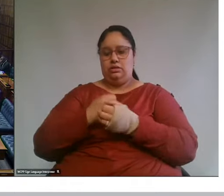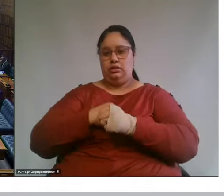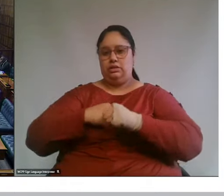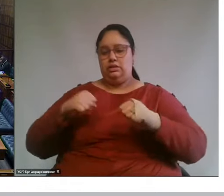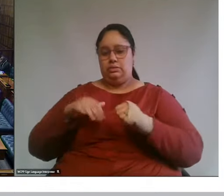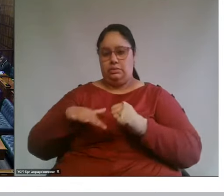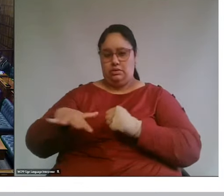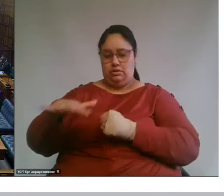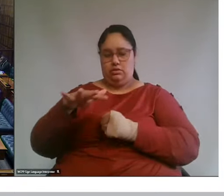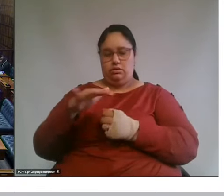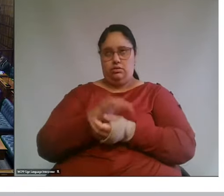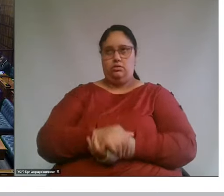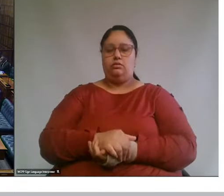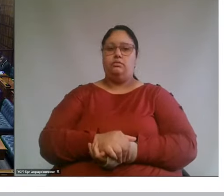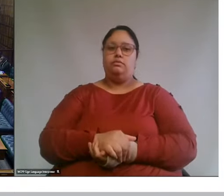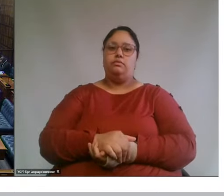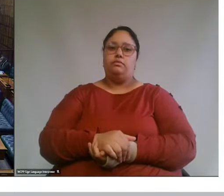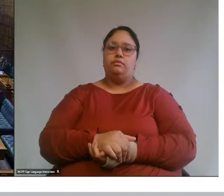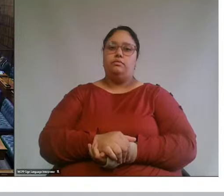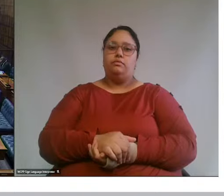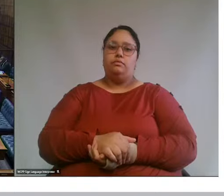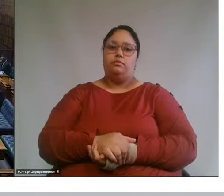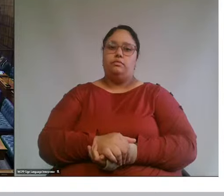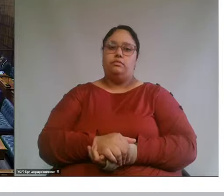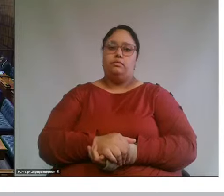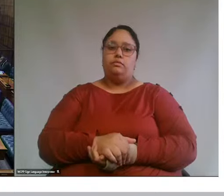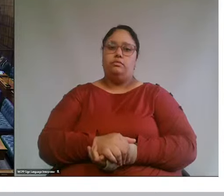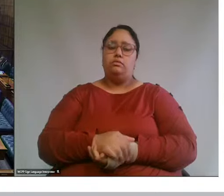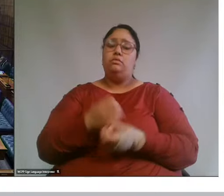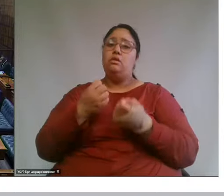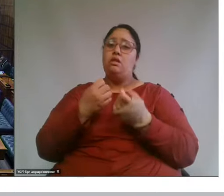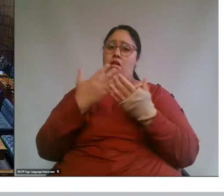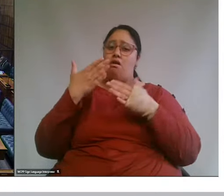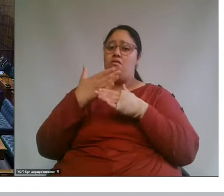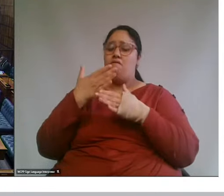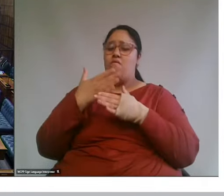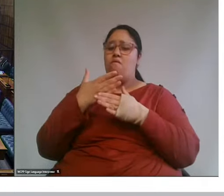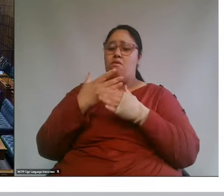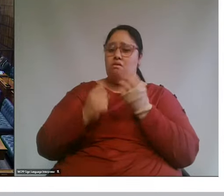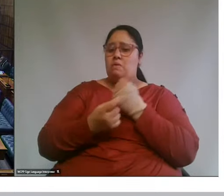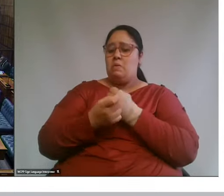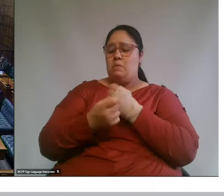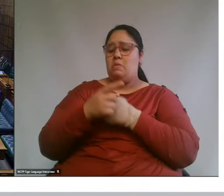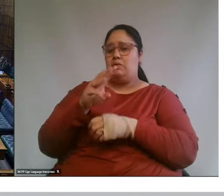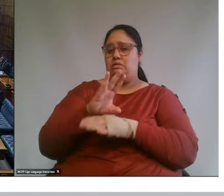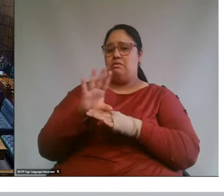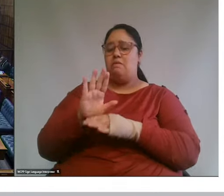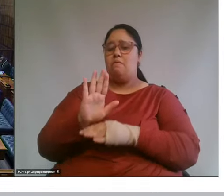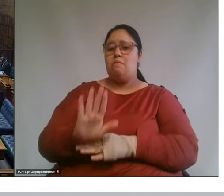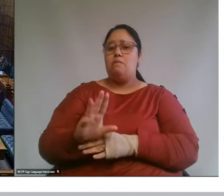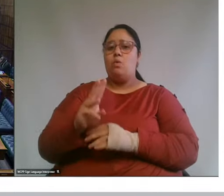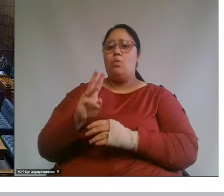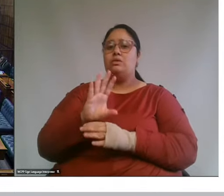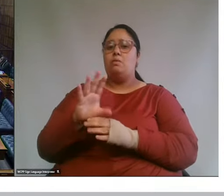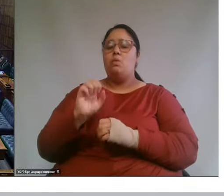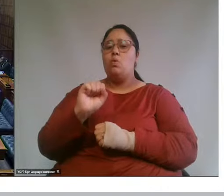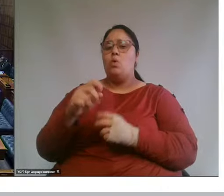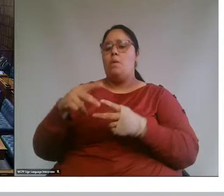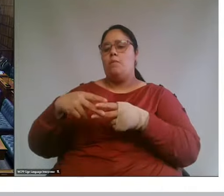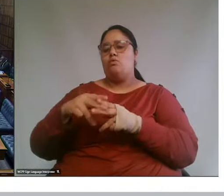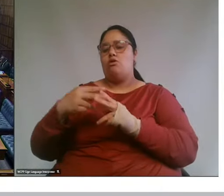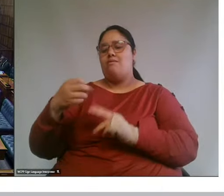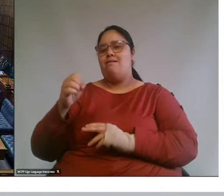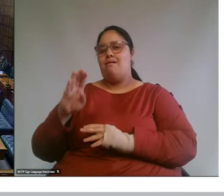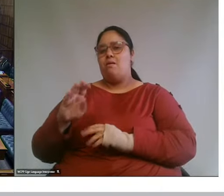um there's actually quite a lot of work that's happening um in the Western Cape the Western Cape is the production Hub of the South